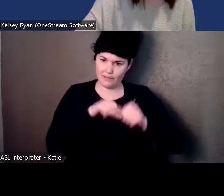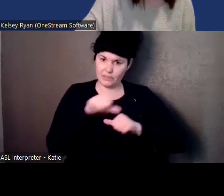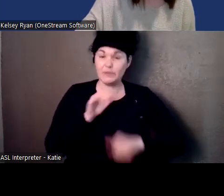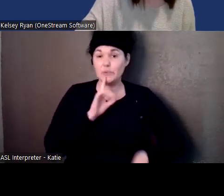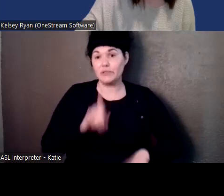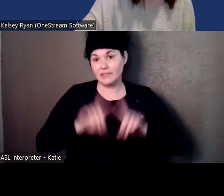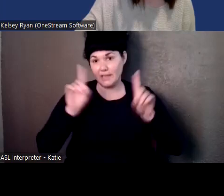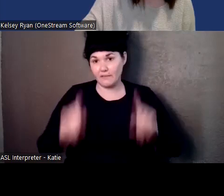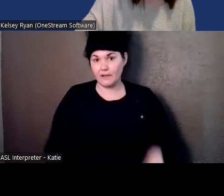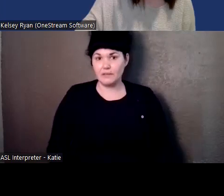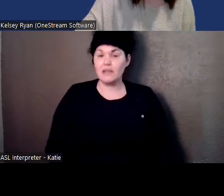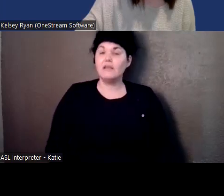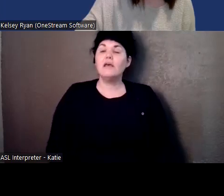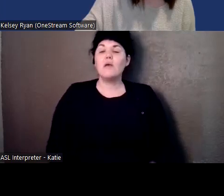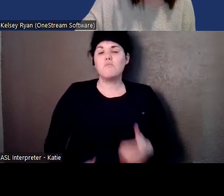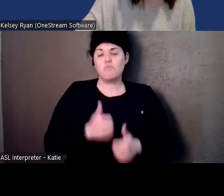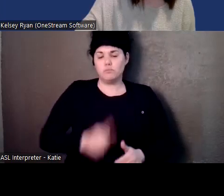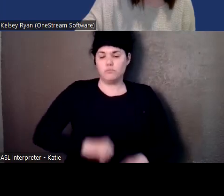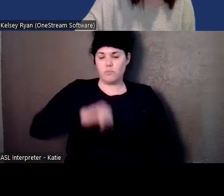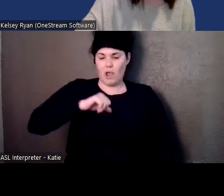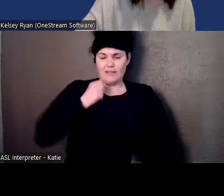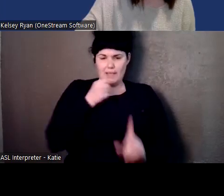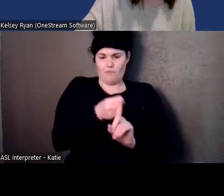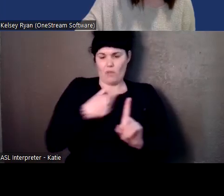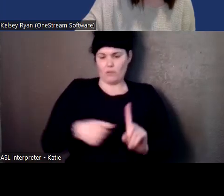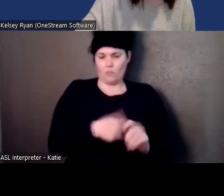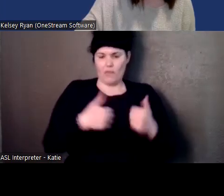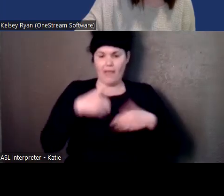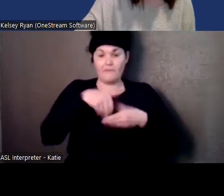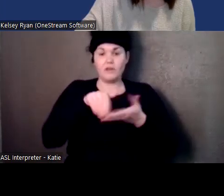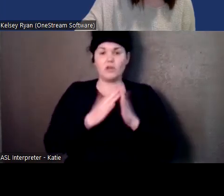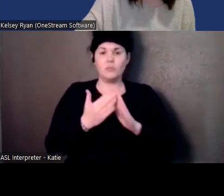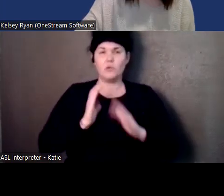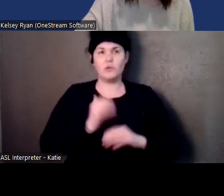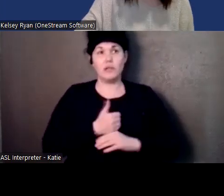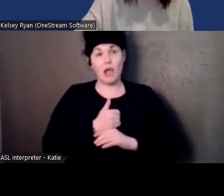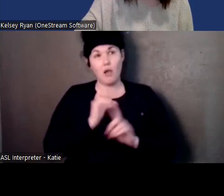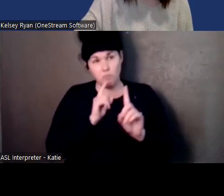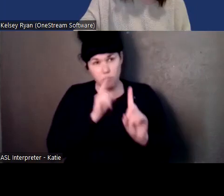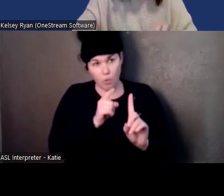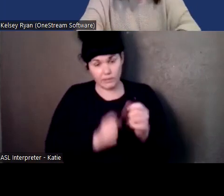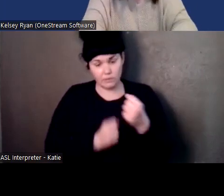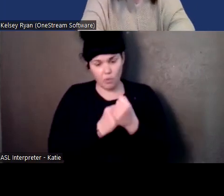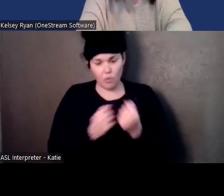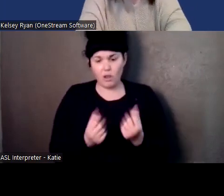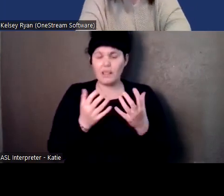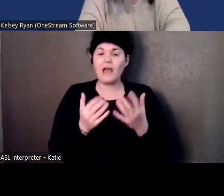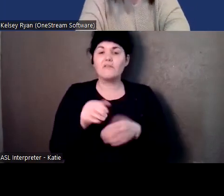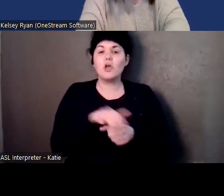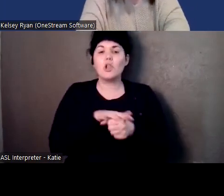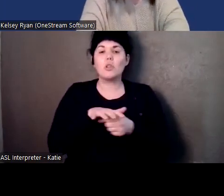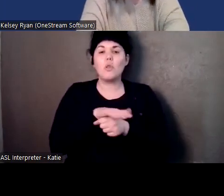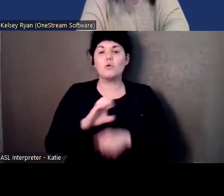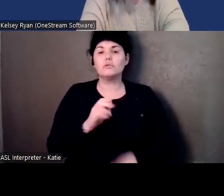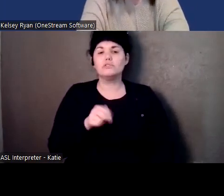things I'm the most proud of is the impact that OneStream has in this community. We make it a point to support a lot of local charities and local organizations